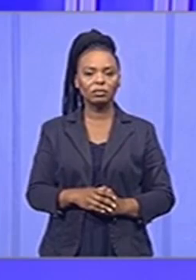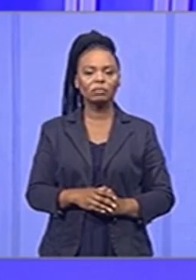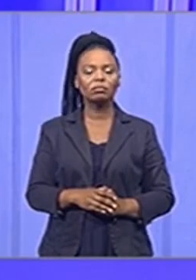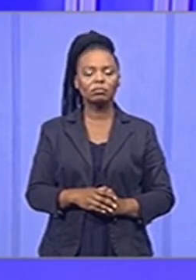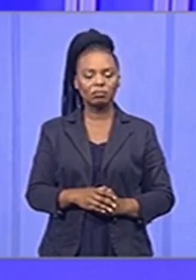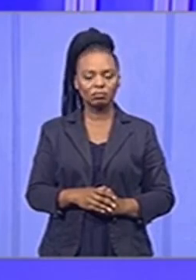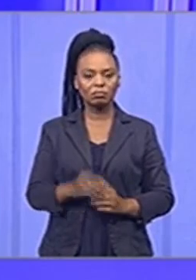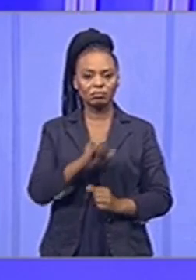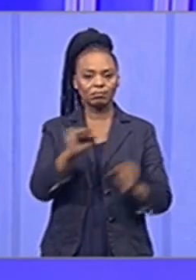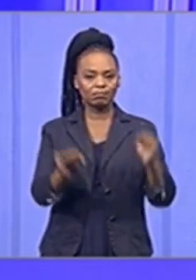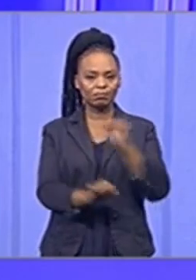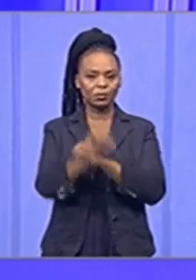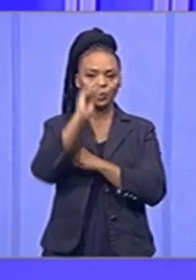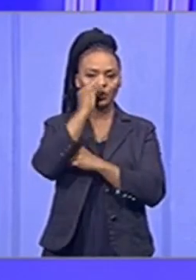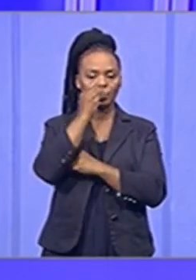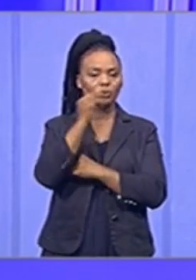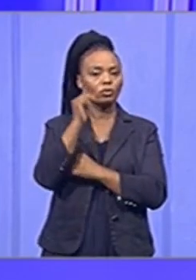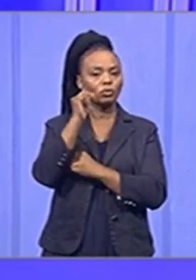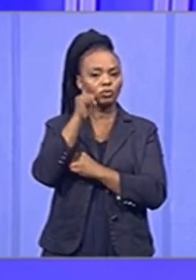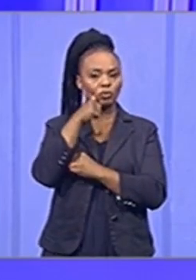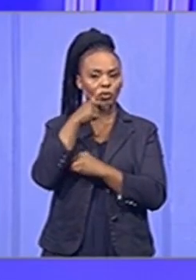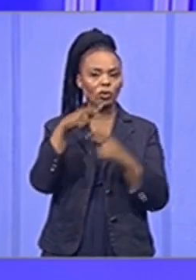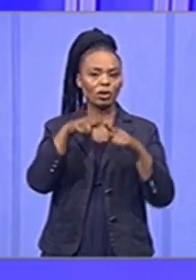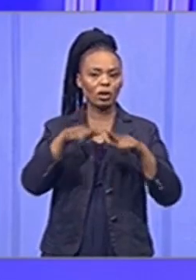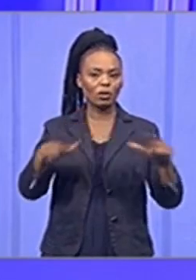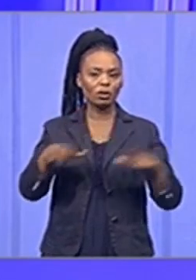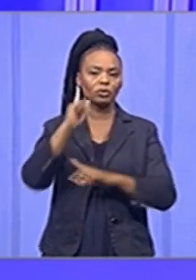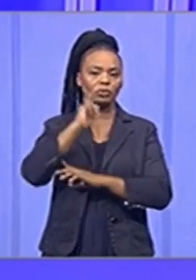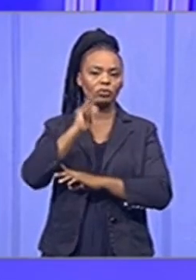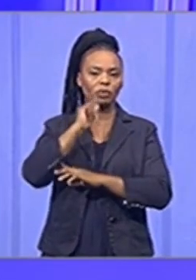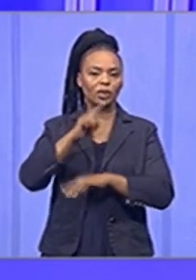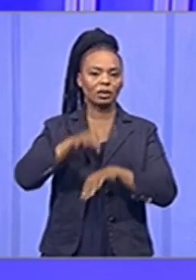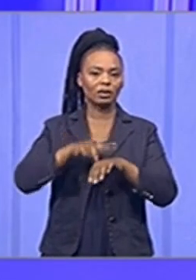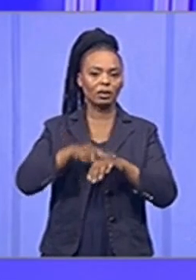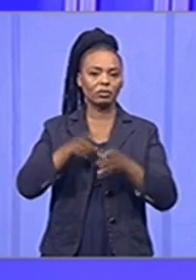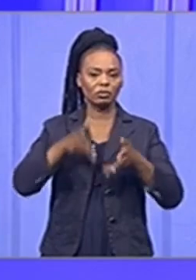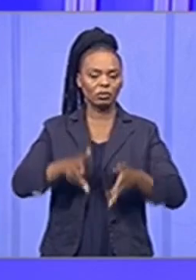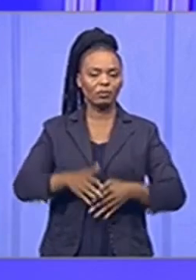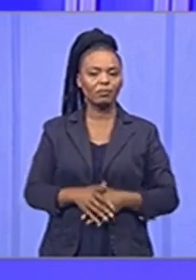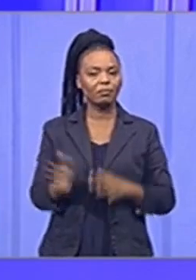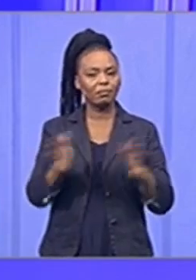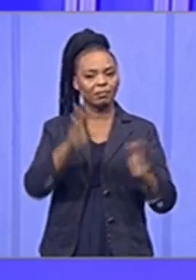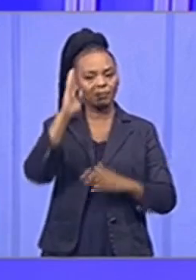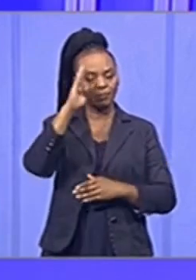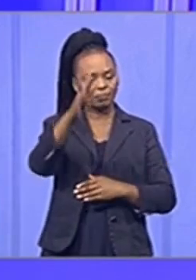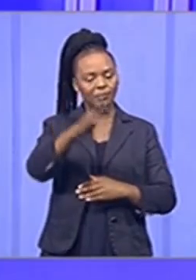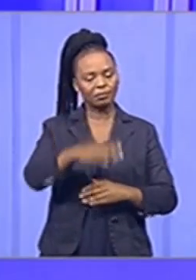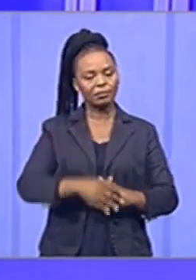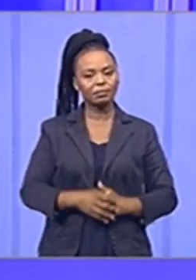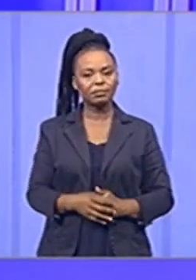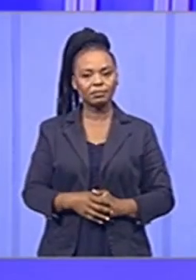Mohi dibile ka lo tsa thapama ena fumana ditaba tsa Setswana ka yona nako ena hosane bolipi bya latela hayate.